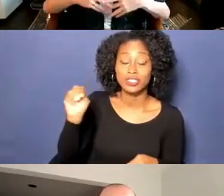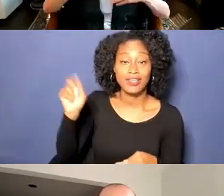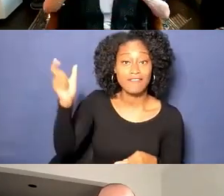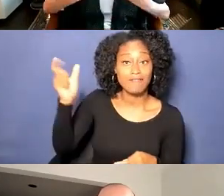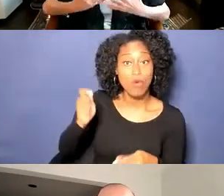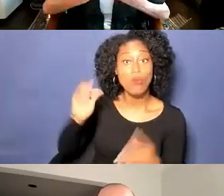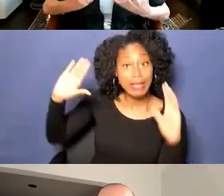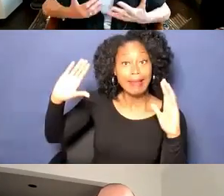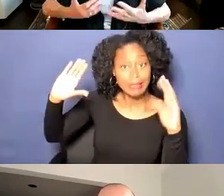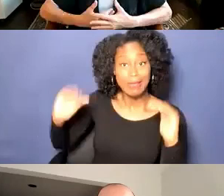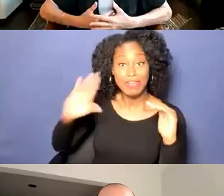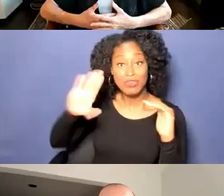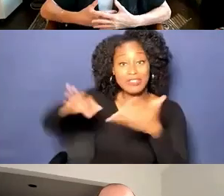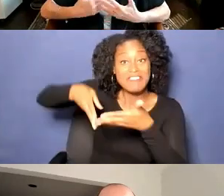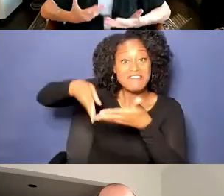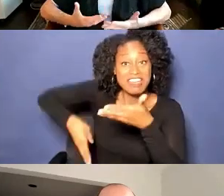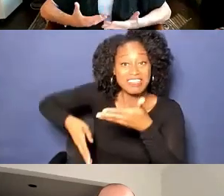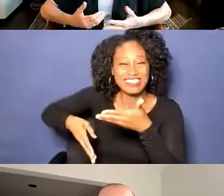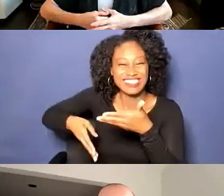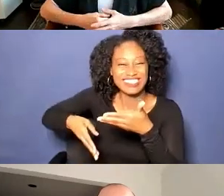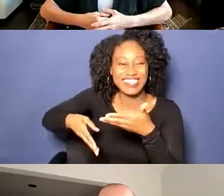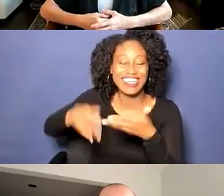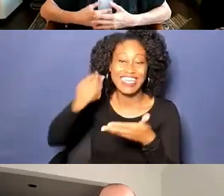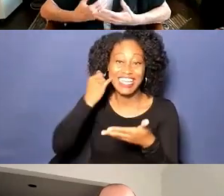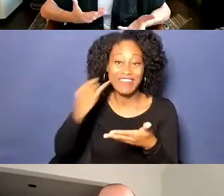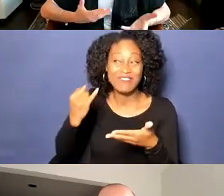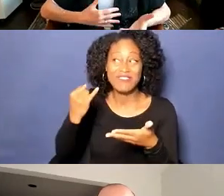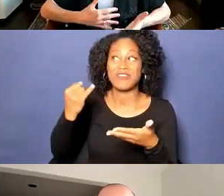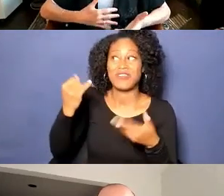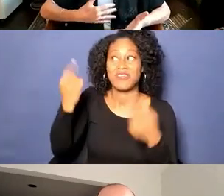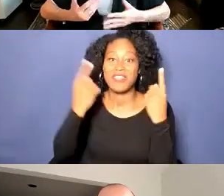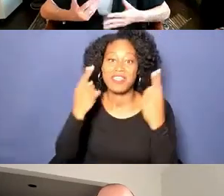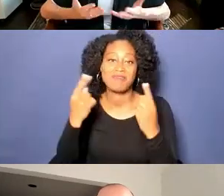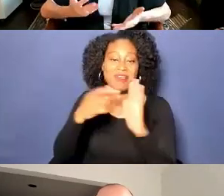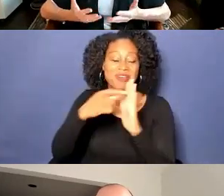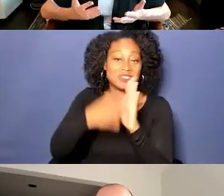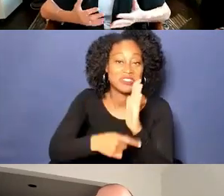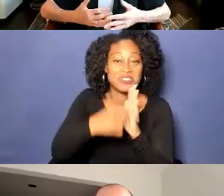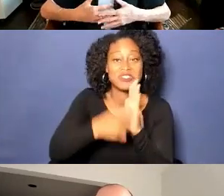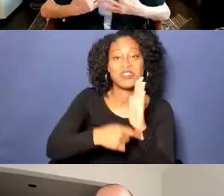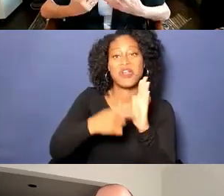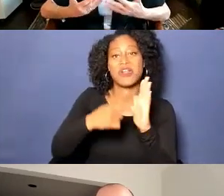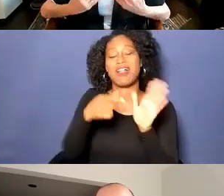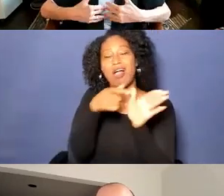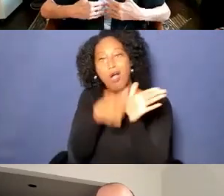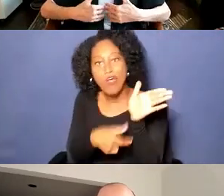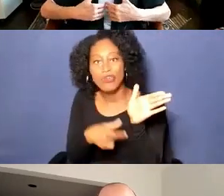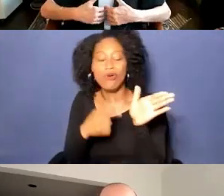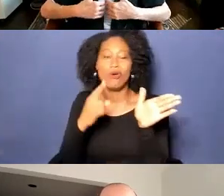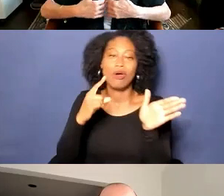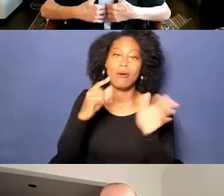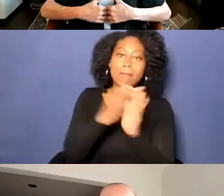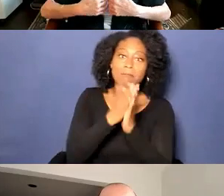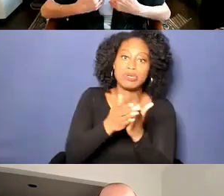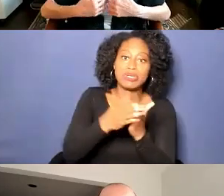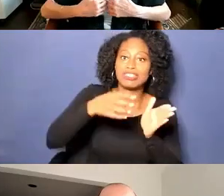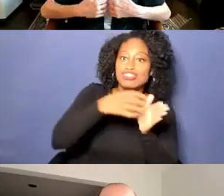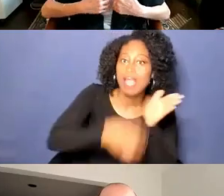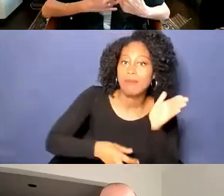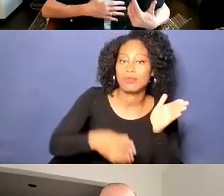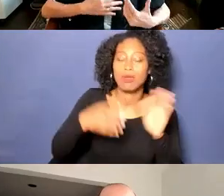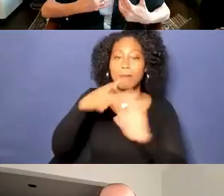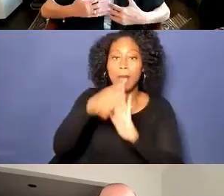be done, but you're thinking about journal articles, book chapters, policy reports, and indeed in this